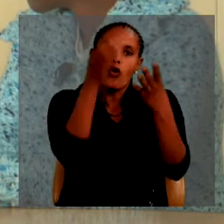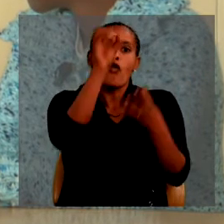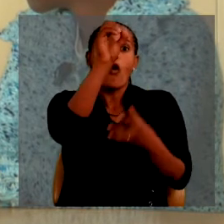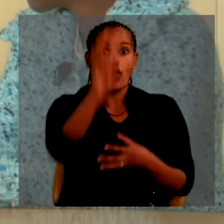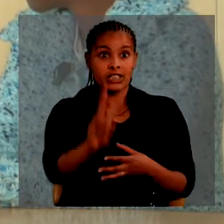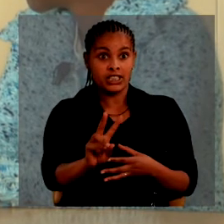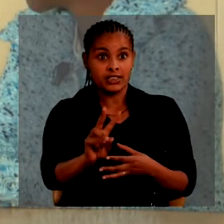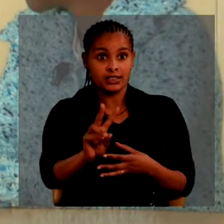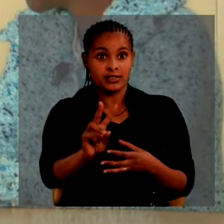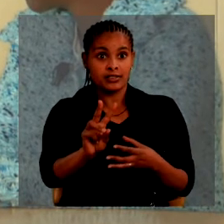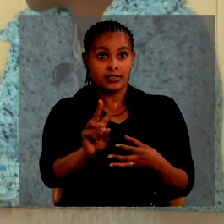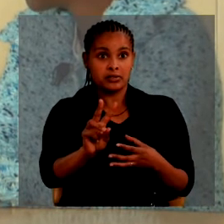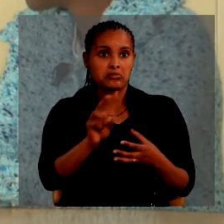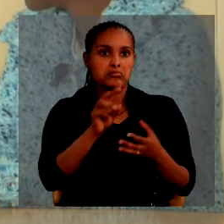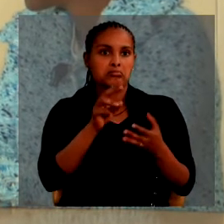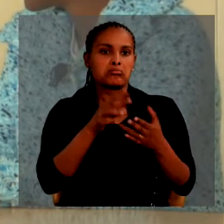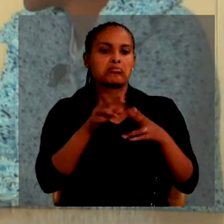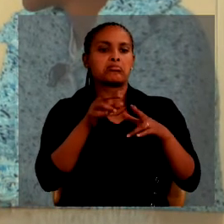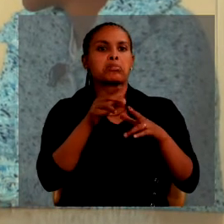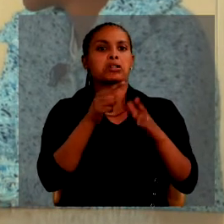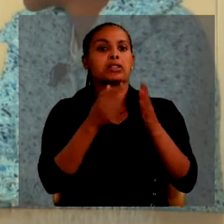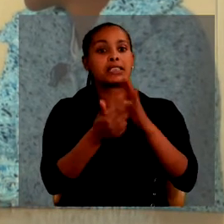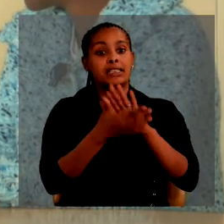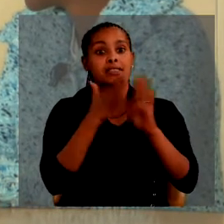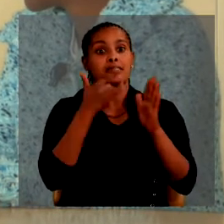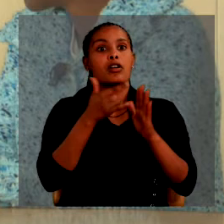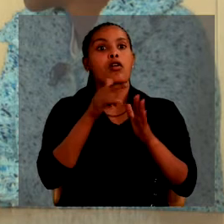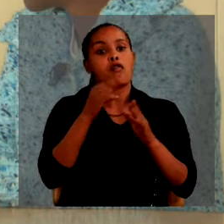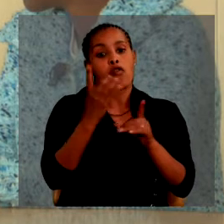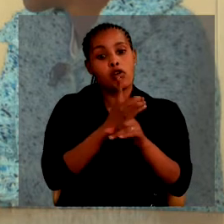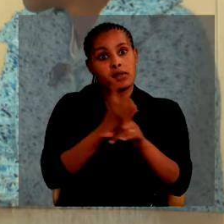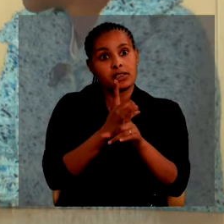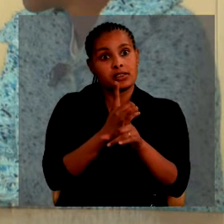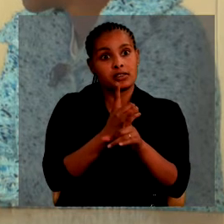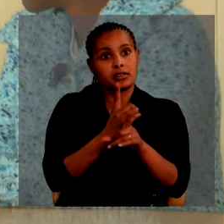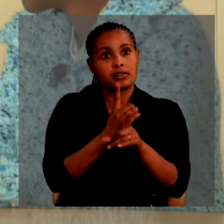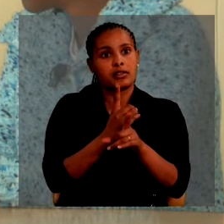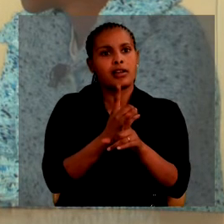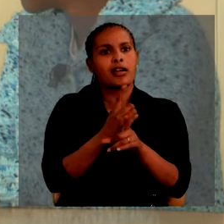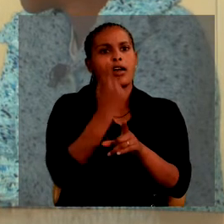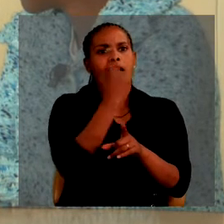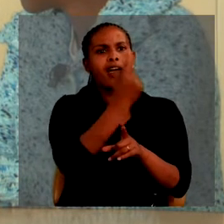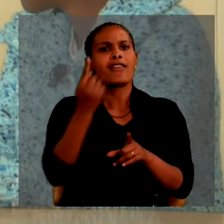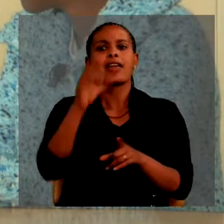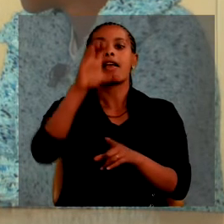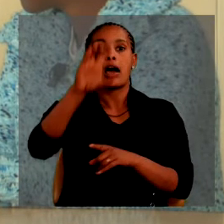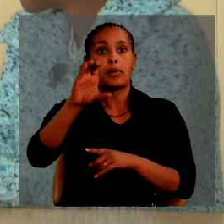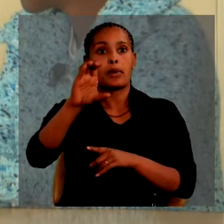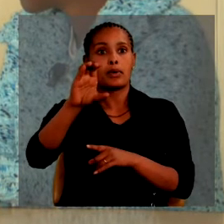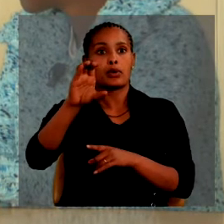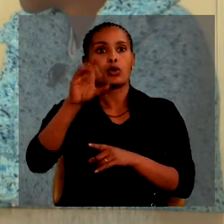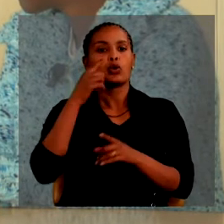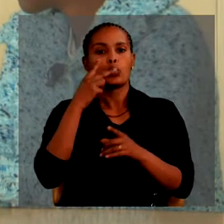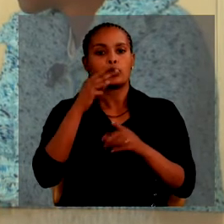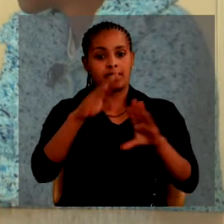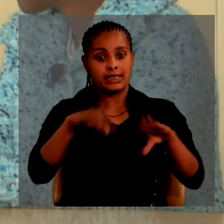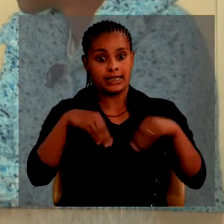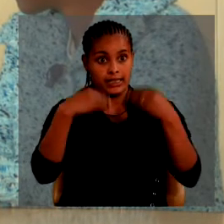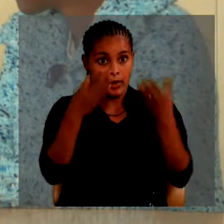oxygen, then instead of this being formed for every carbon, you will